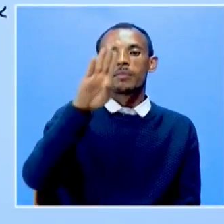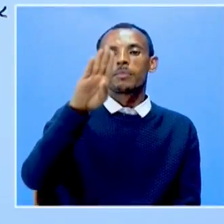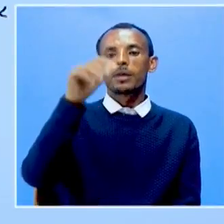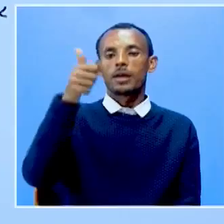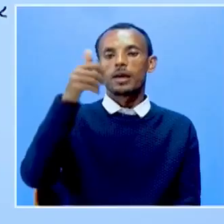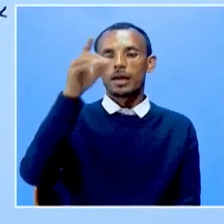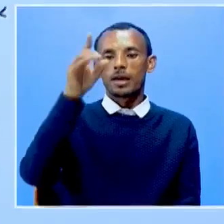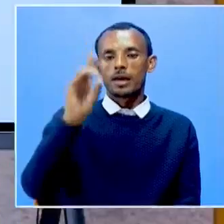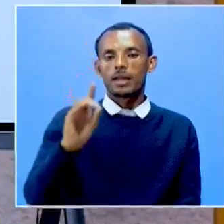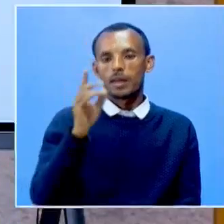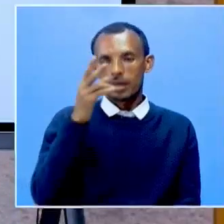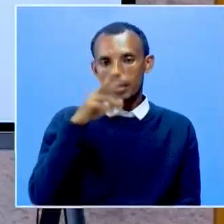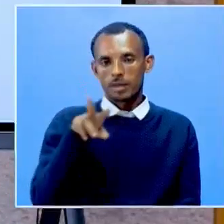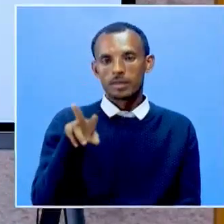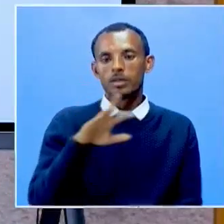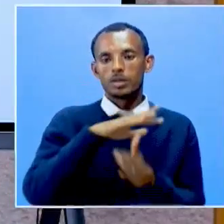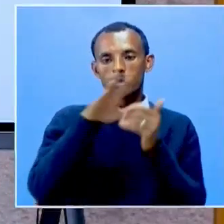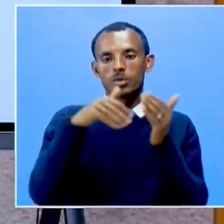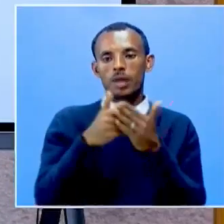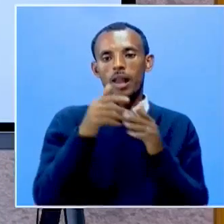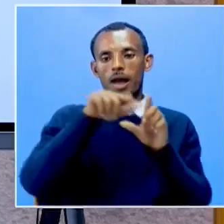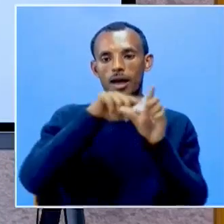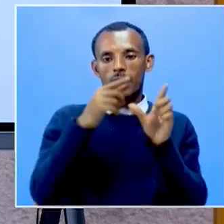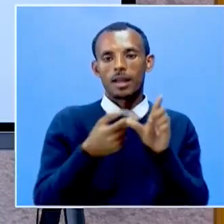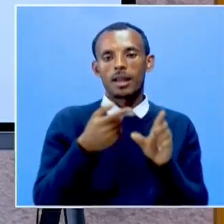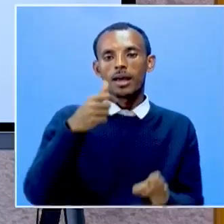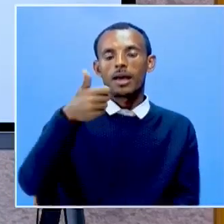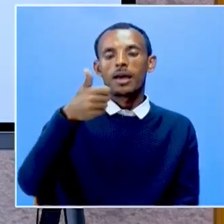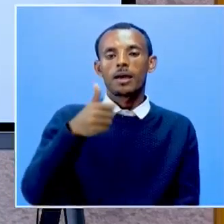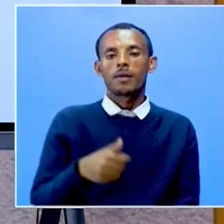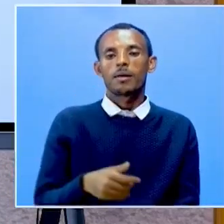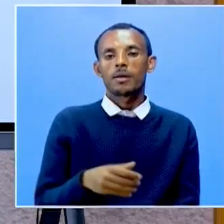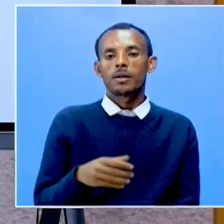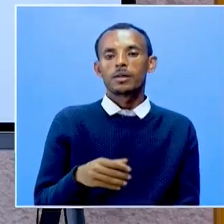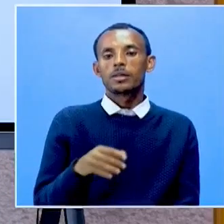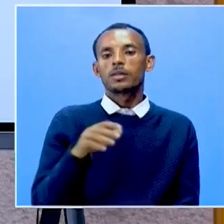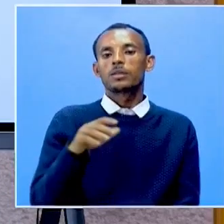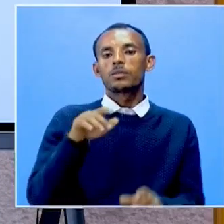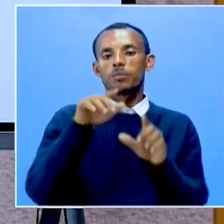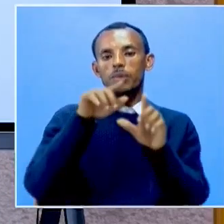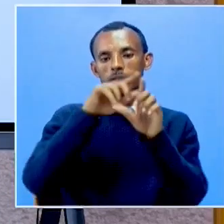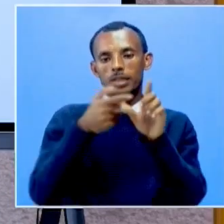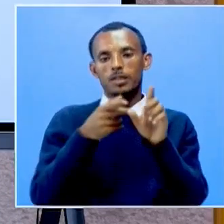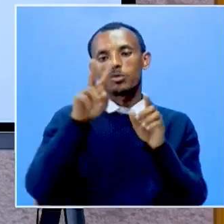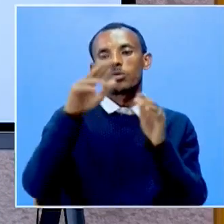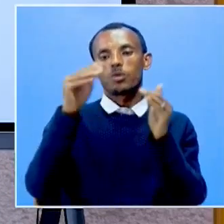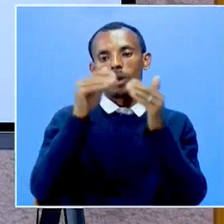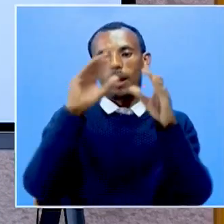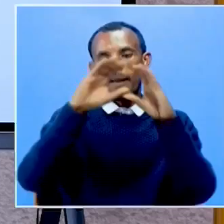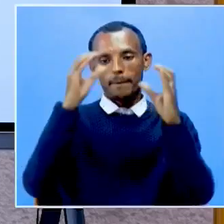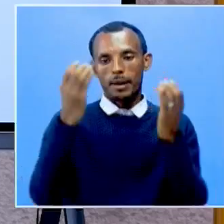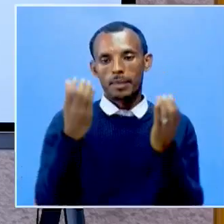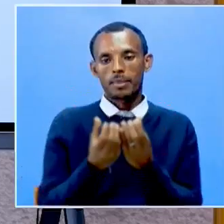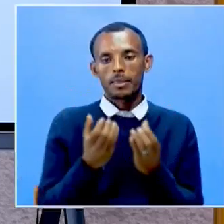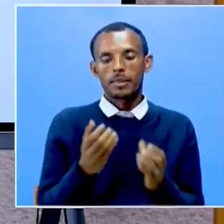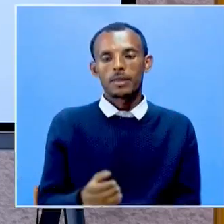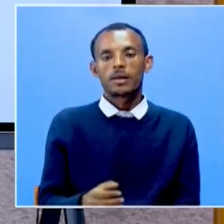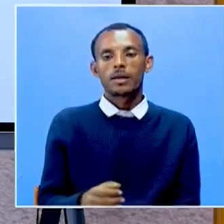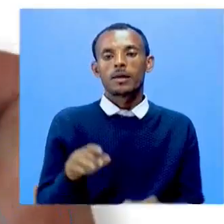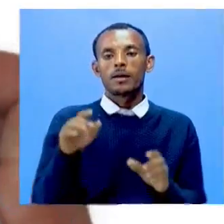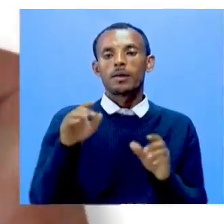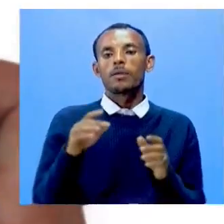BAD. This is total angle is bisected into two equal parts by this diagonal. Bisects